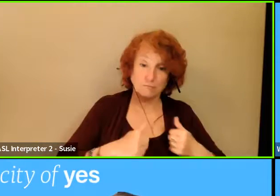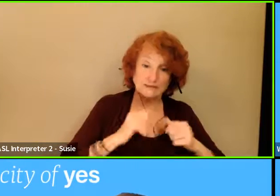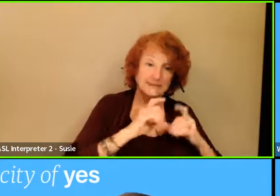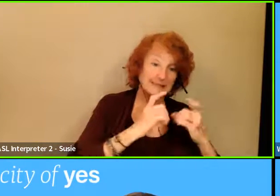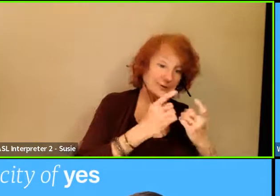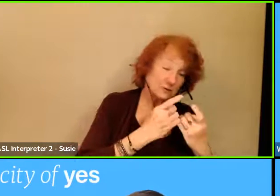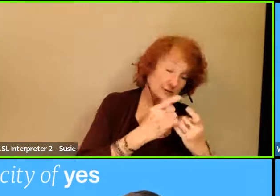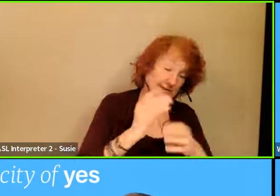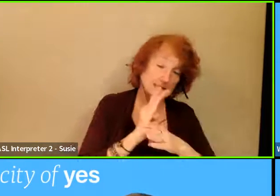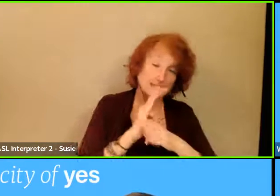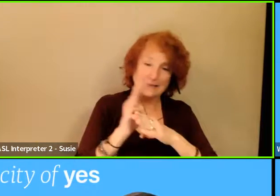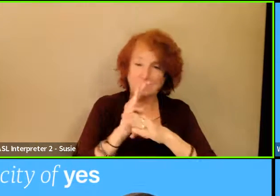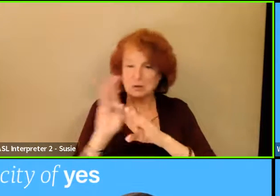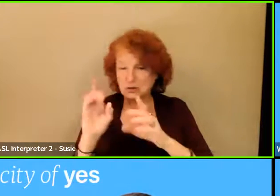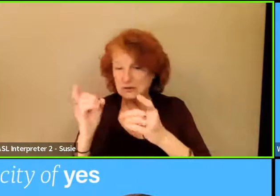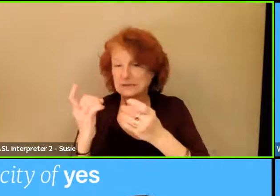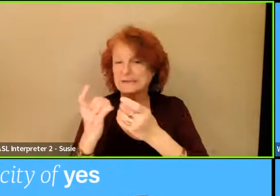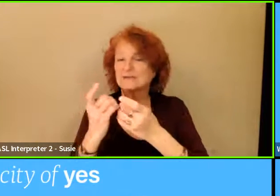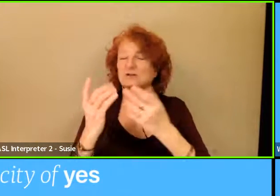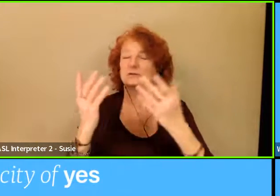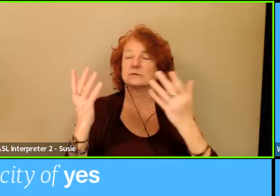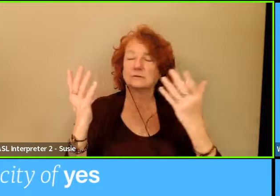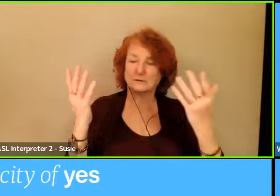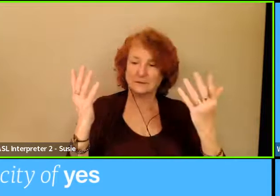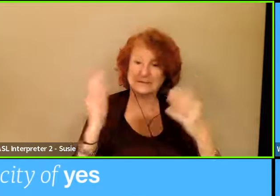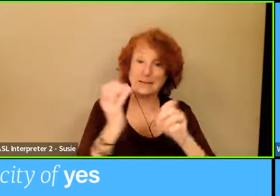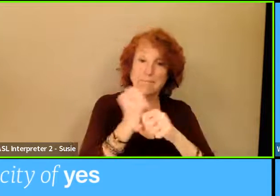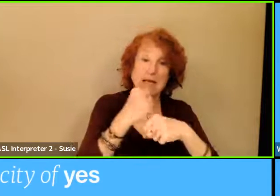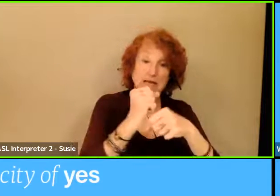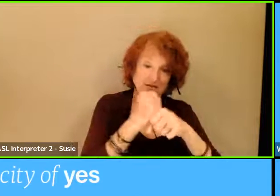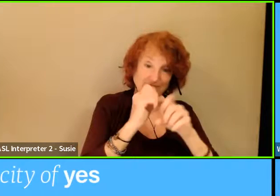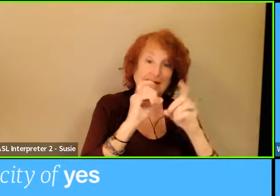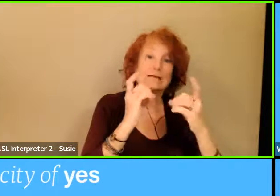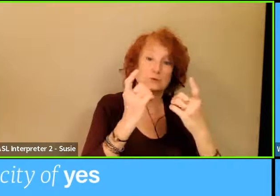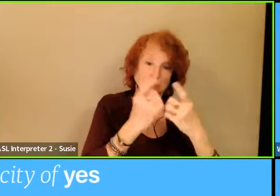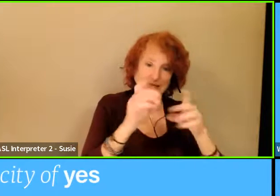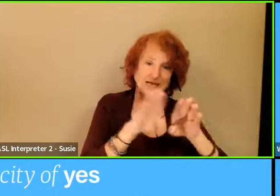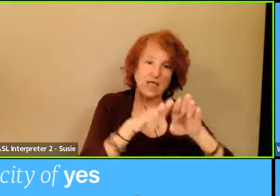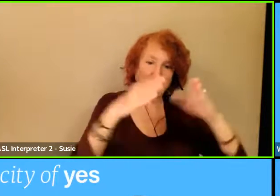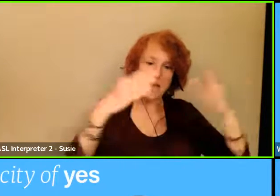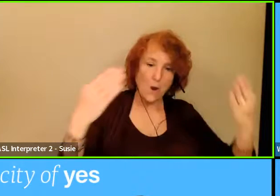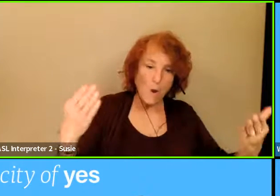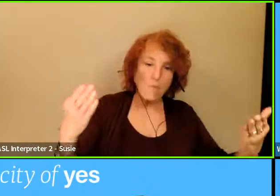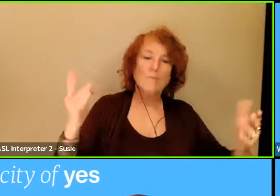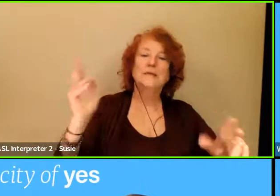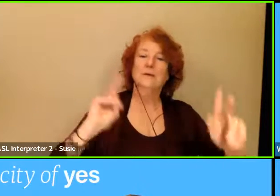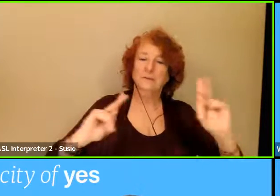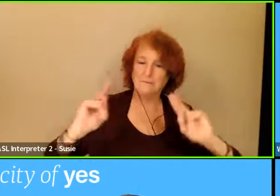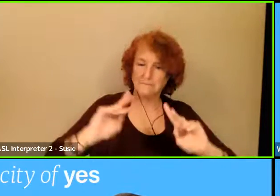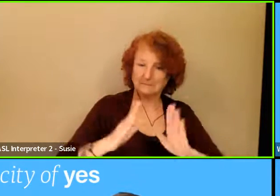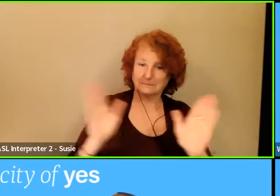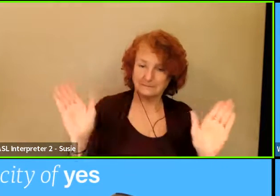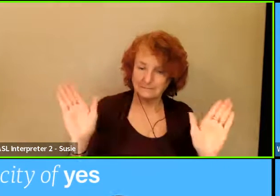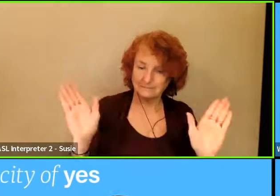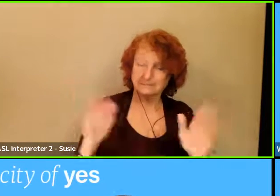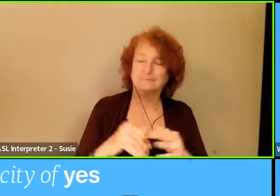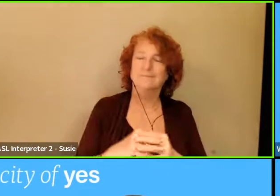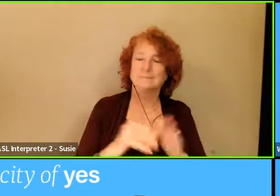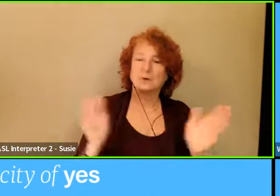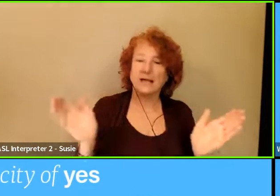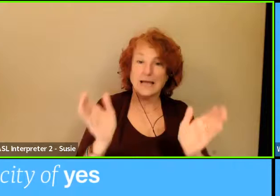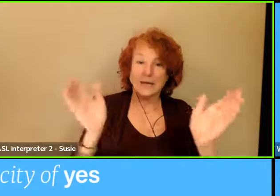commercial districts, manufacturing districts that are open to the public in order to, encourage and